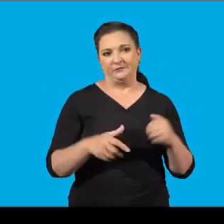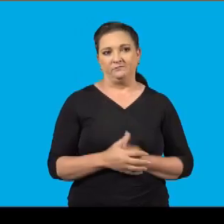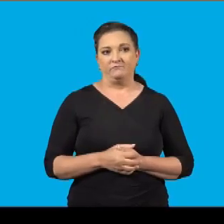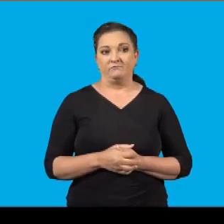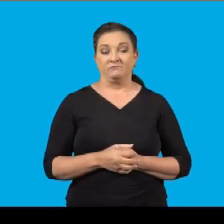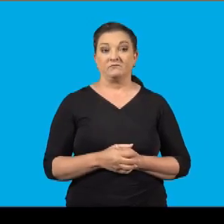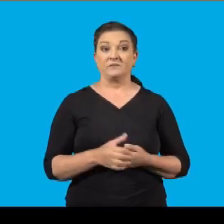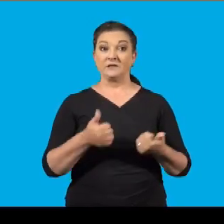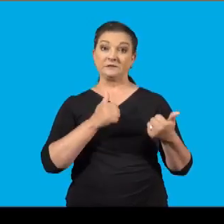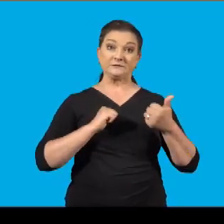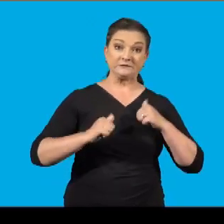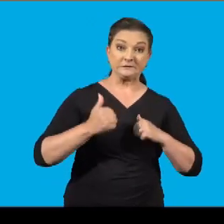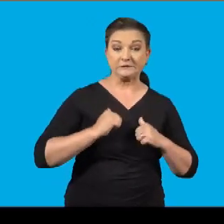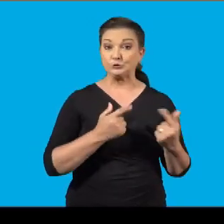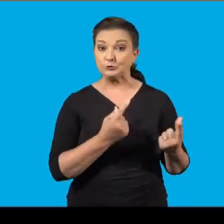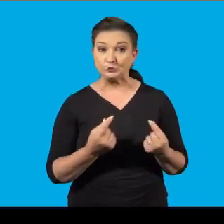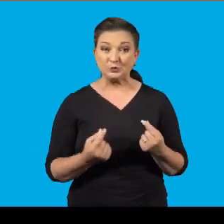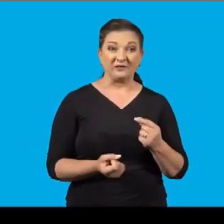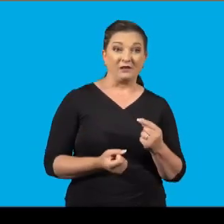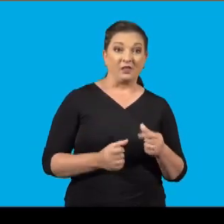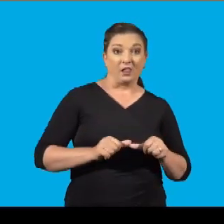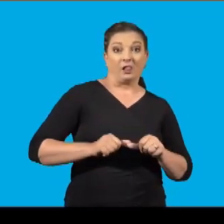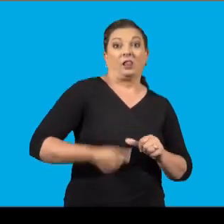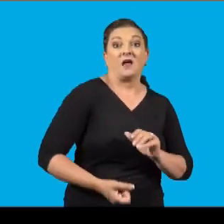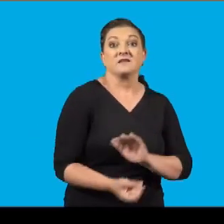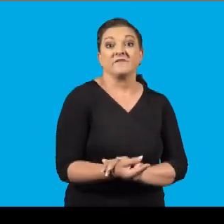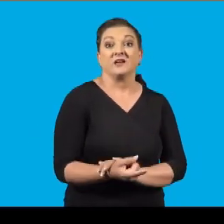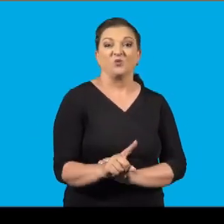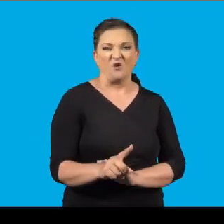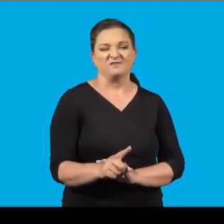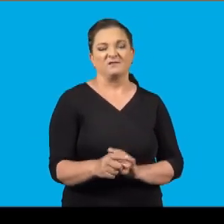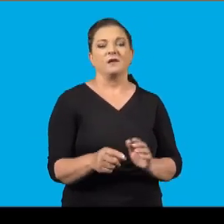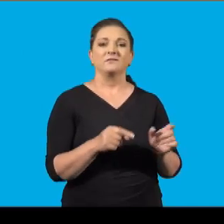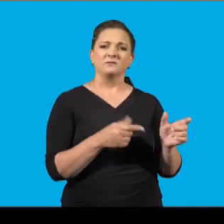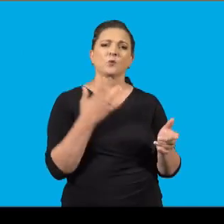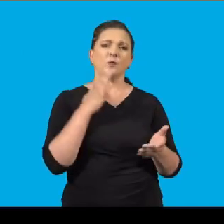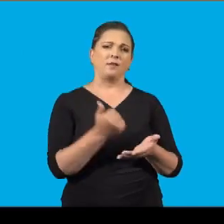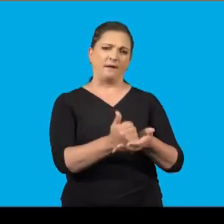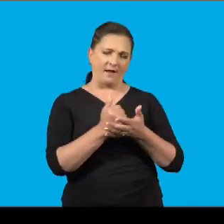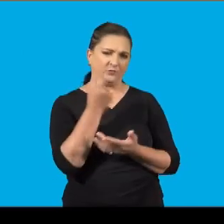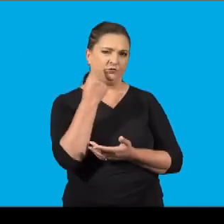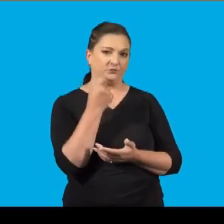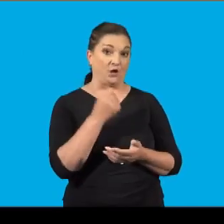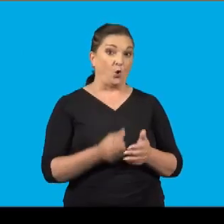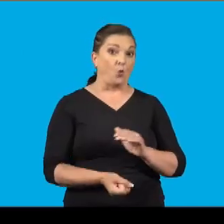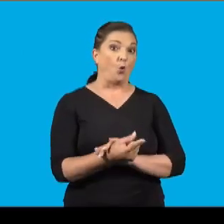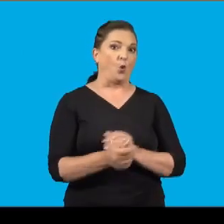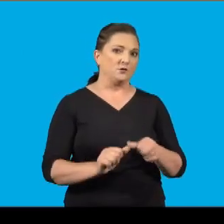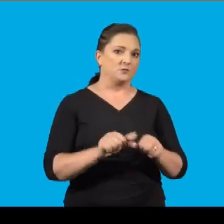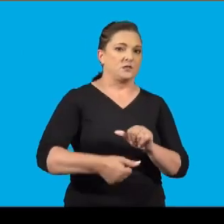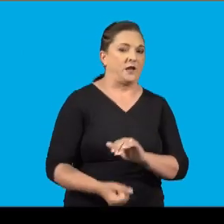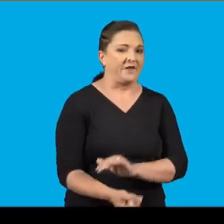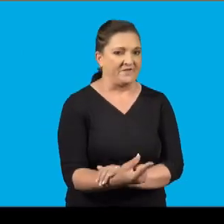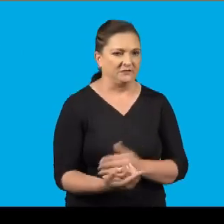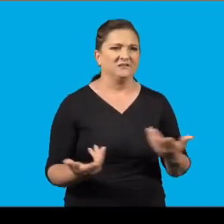for reactions or consequences to events. That will help you understand cause and effect. And then if you get